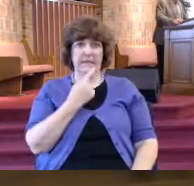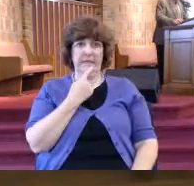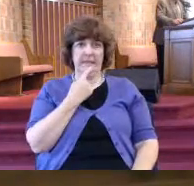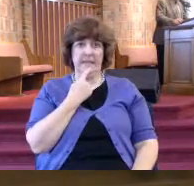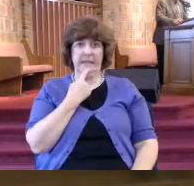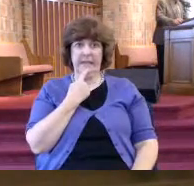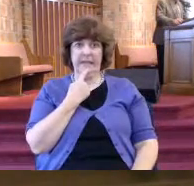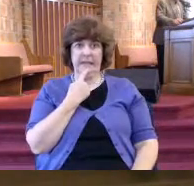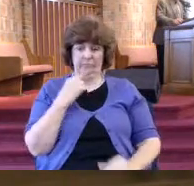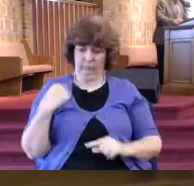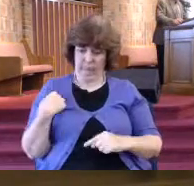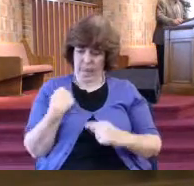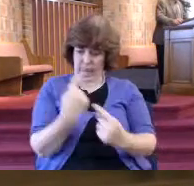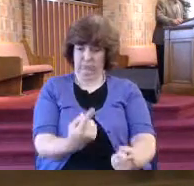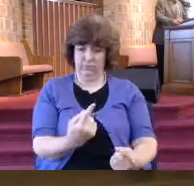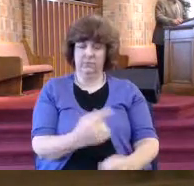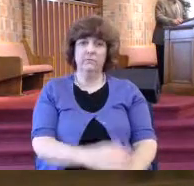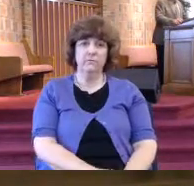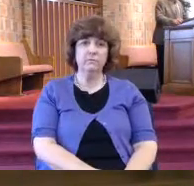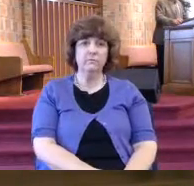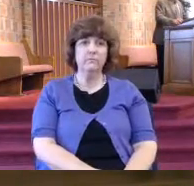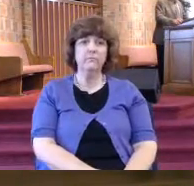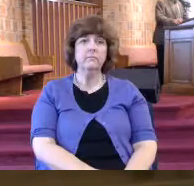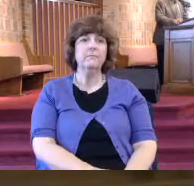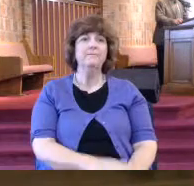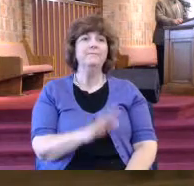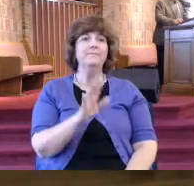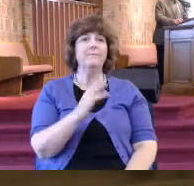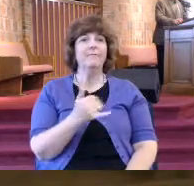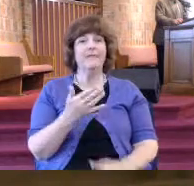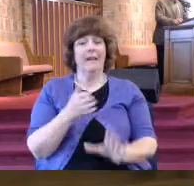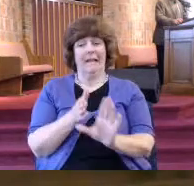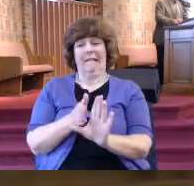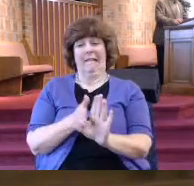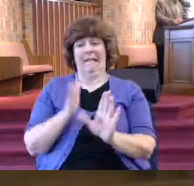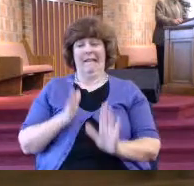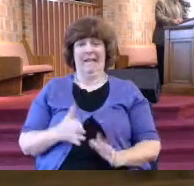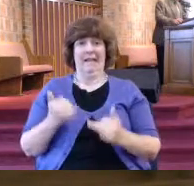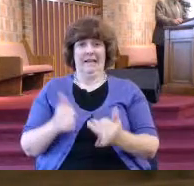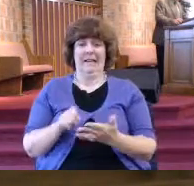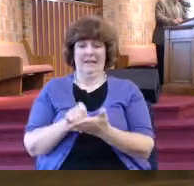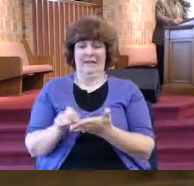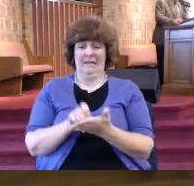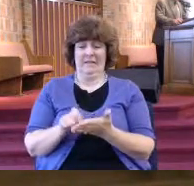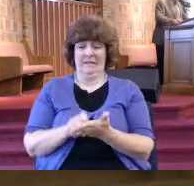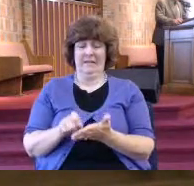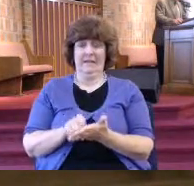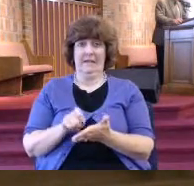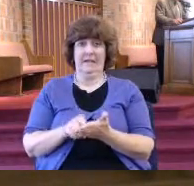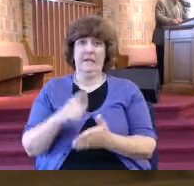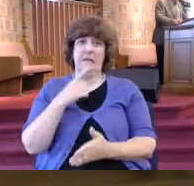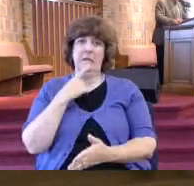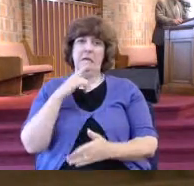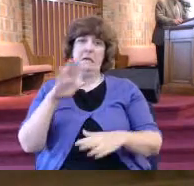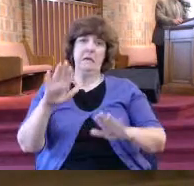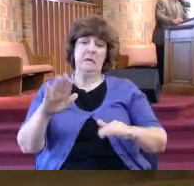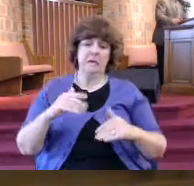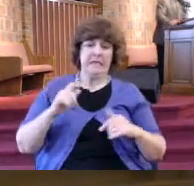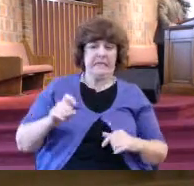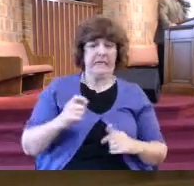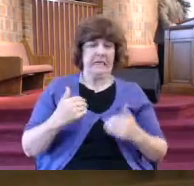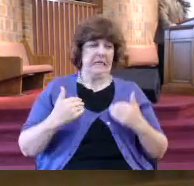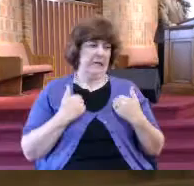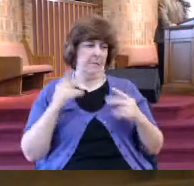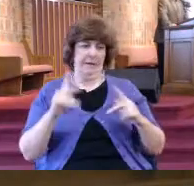thoughts. It's interesting that psychologists writing today talk about the empowering of youth. And